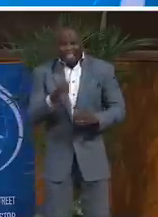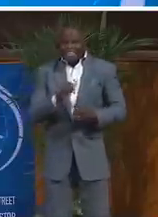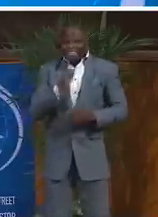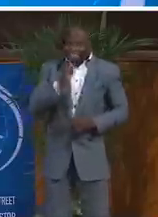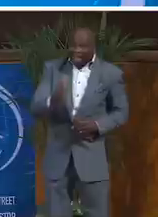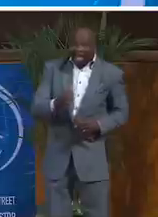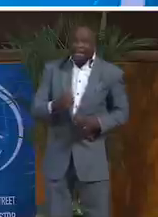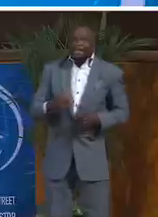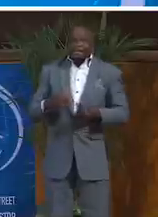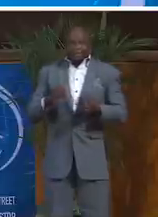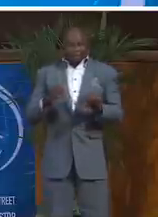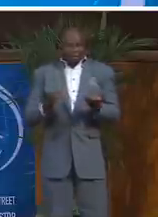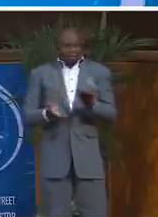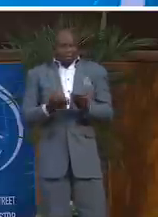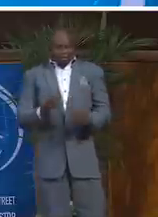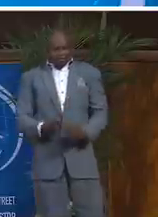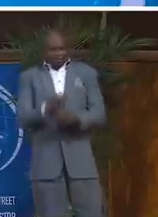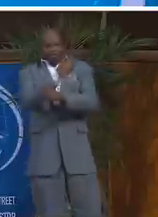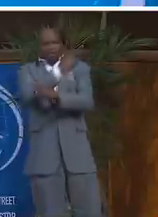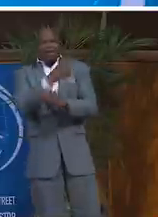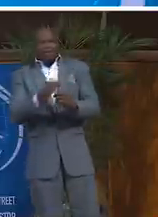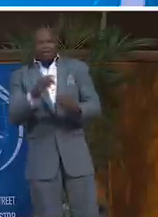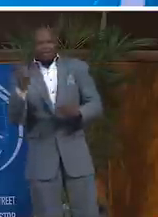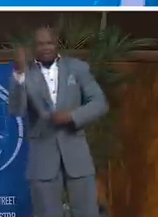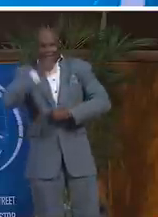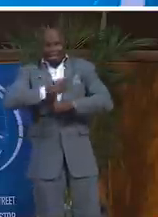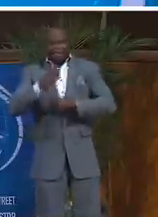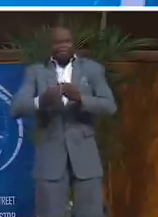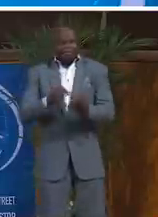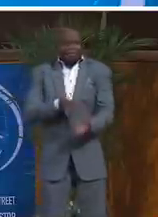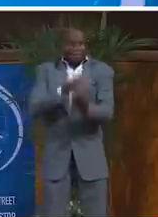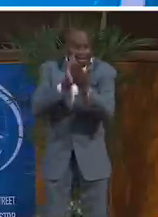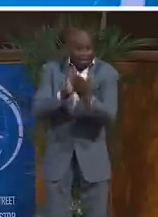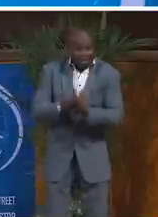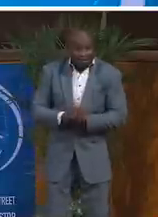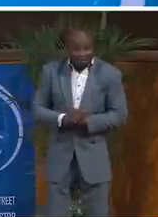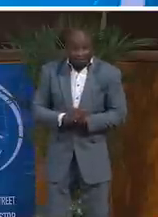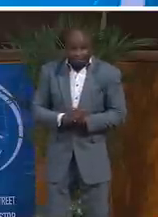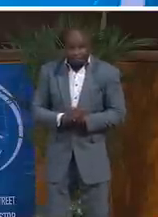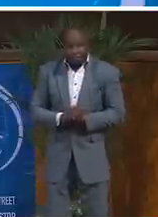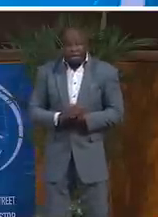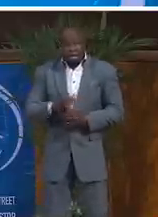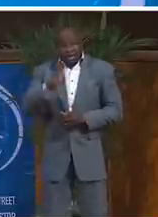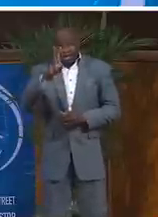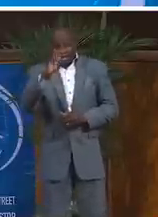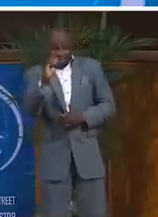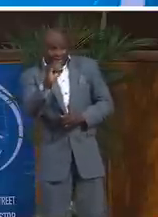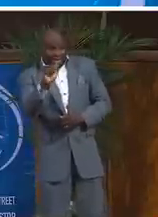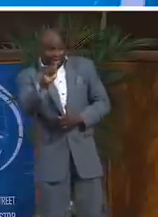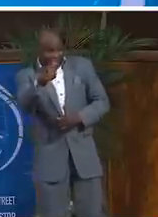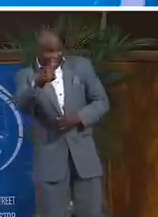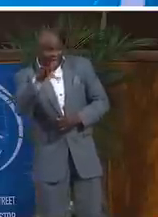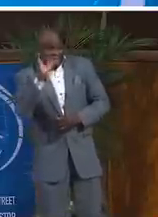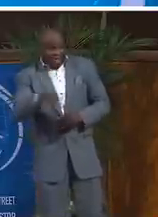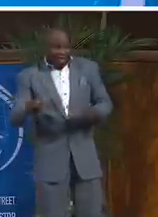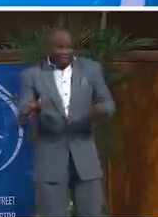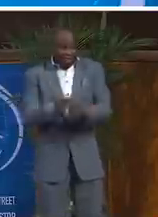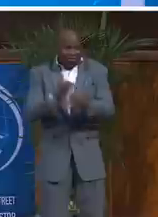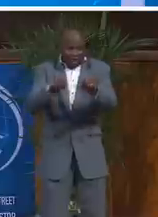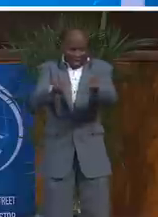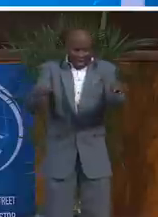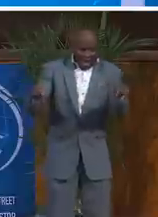not too dissimilar to the ones we face today. In 60 AD, that entire